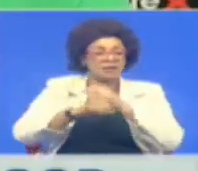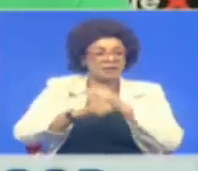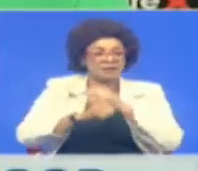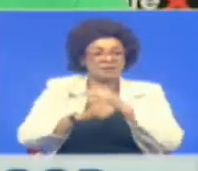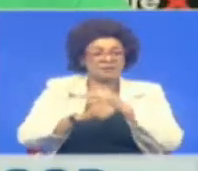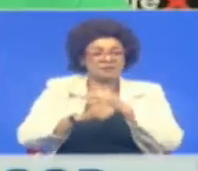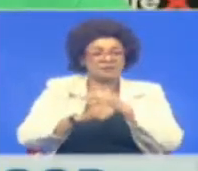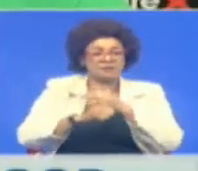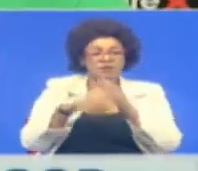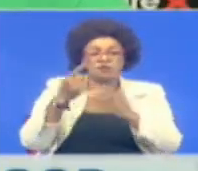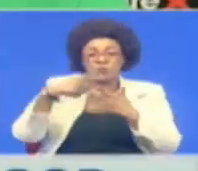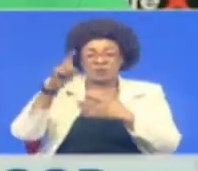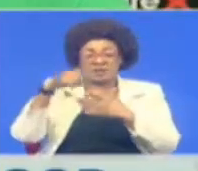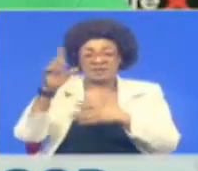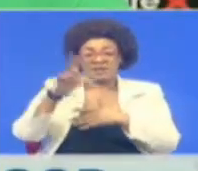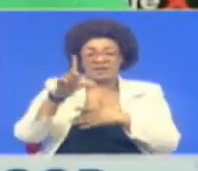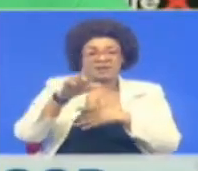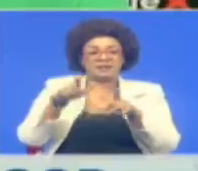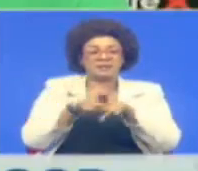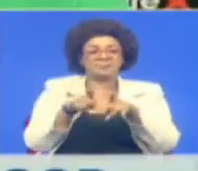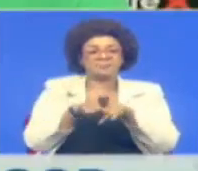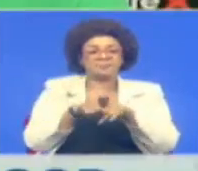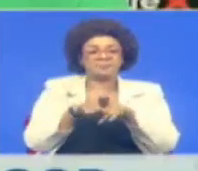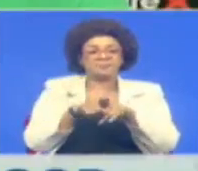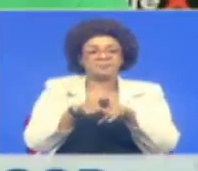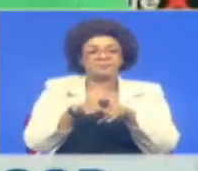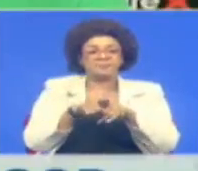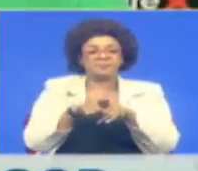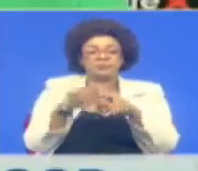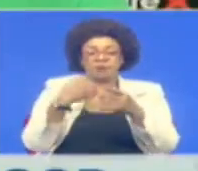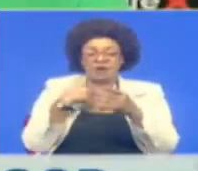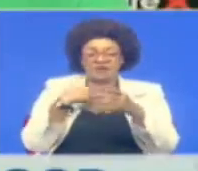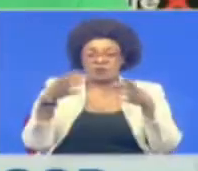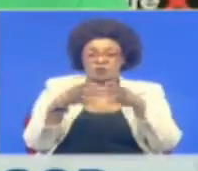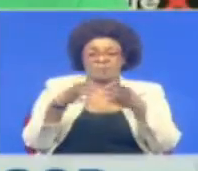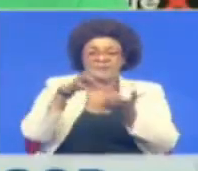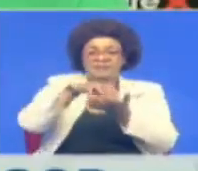games in the league and to put Gor Mahia in the group stage of CAF Confederation Cup.